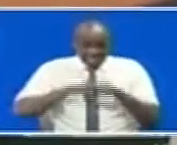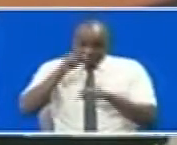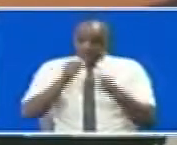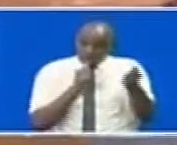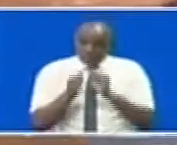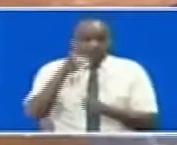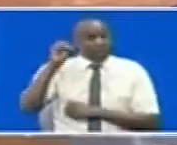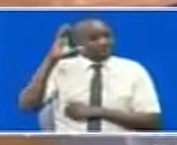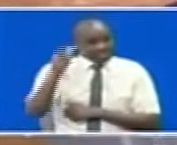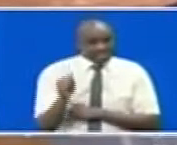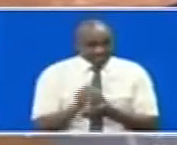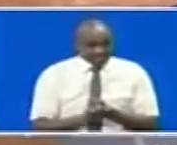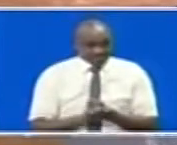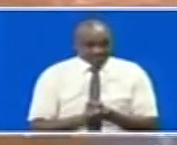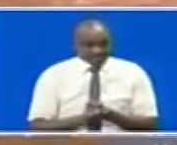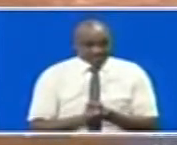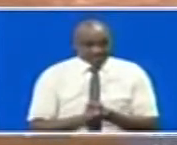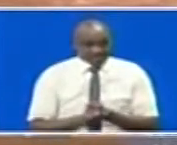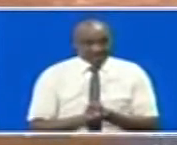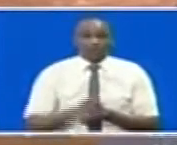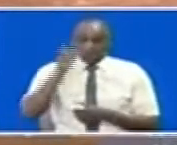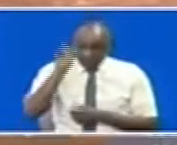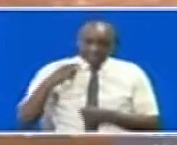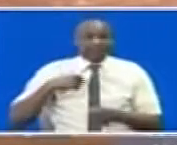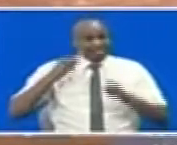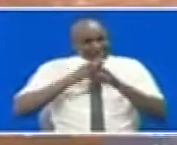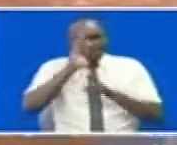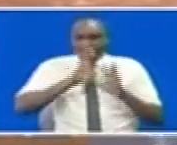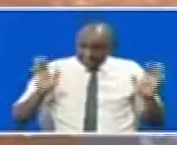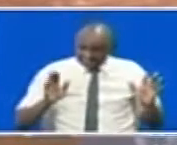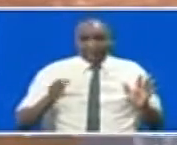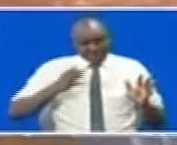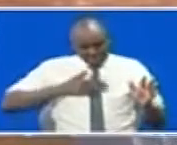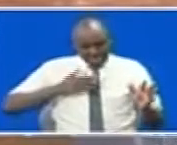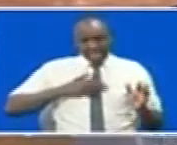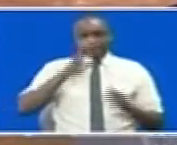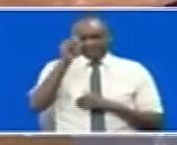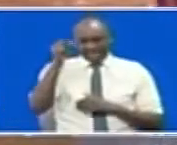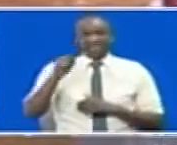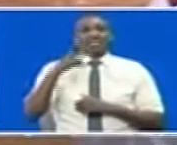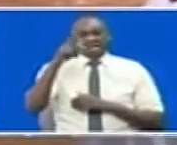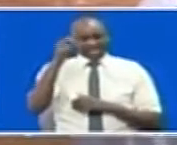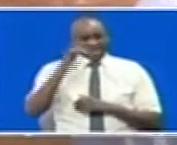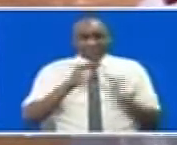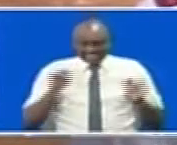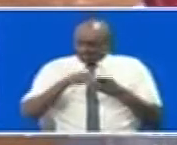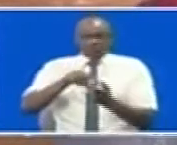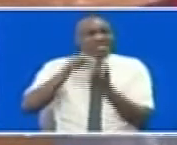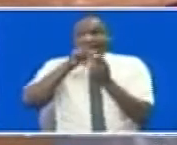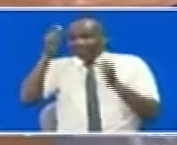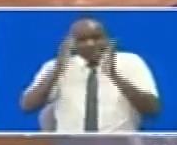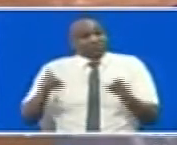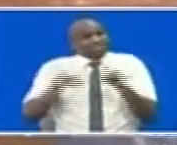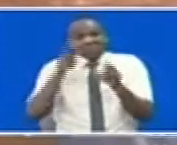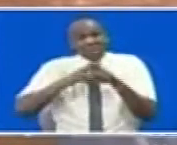cha MCA. Kini commodity, you have to get a brand. So my brand is Kanini Kega, and it is unique because there is no other